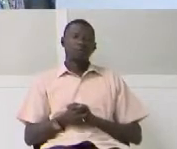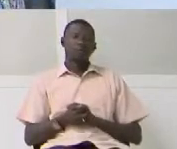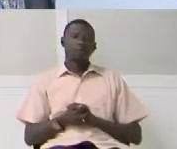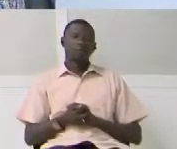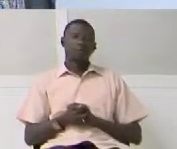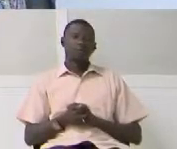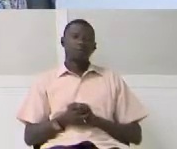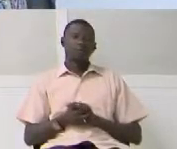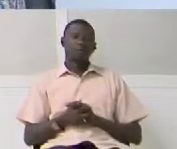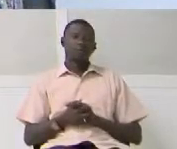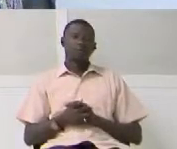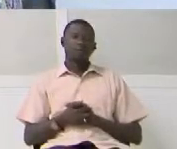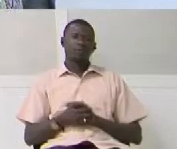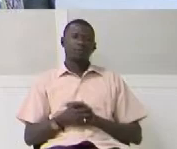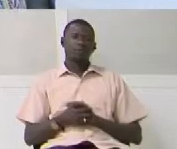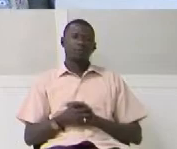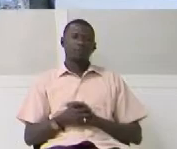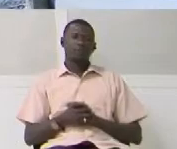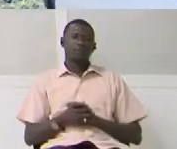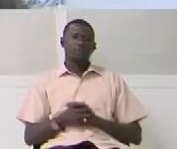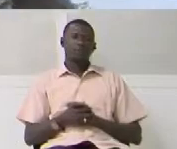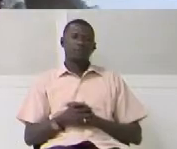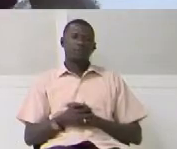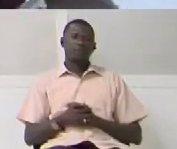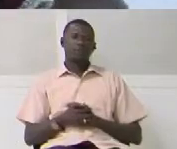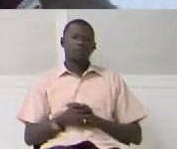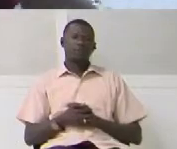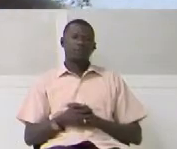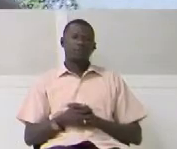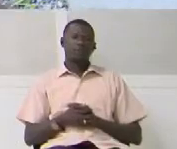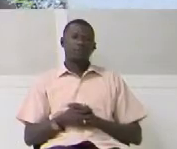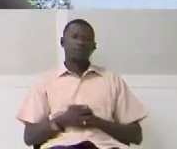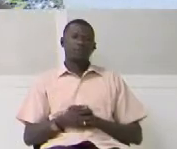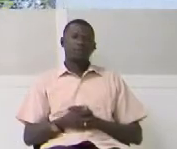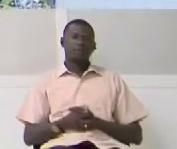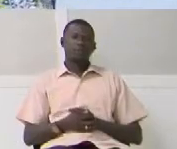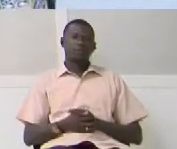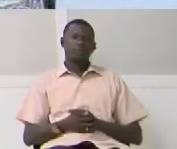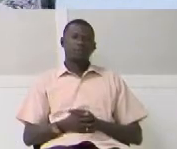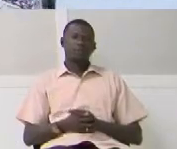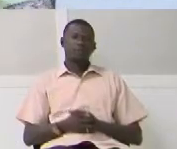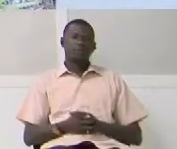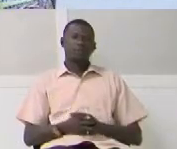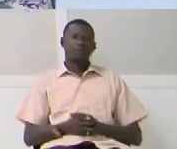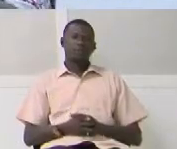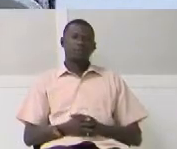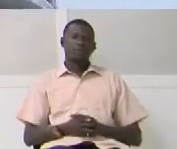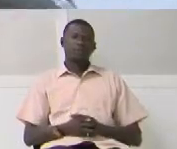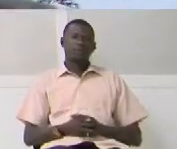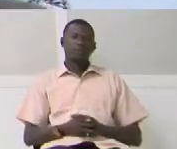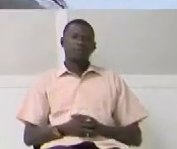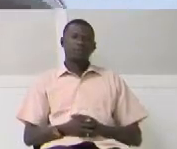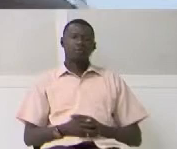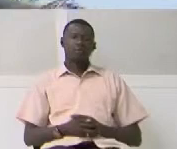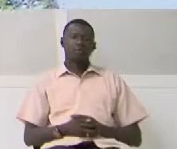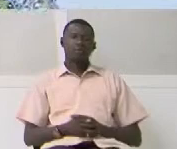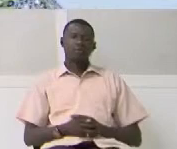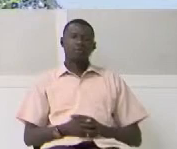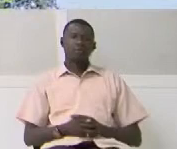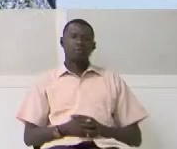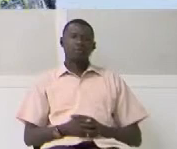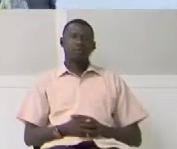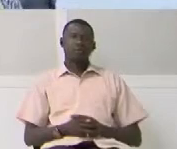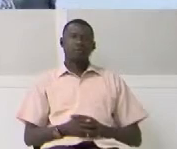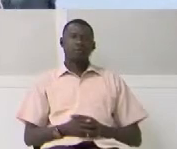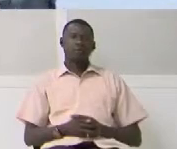indi nonu la mitante people bi ñi nga am ñom lolo seen liggey yefi pavement yefi prefabric precast